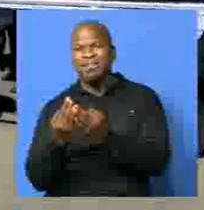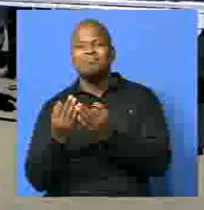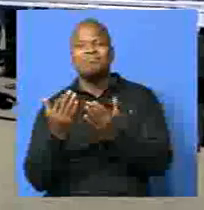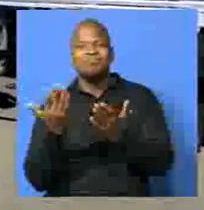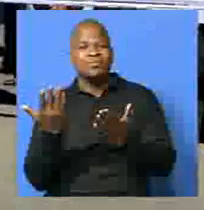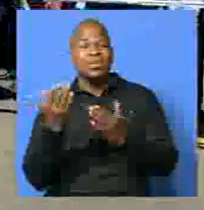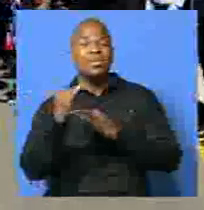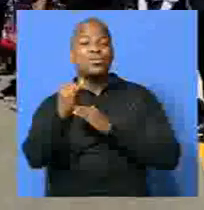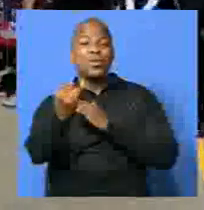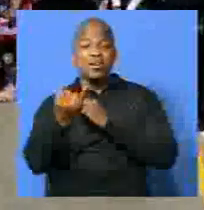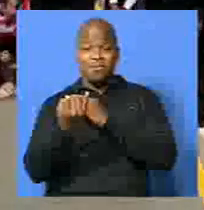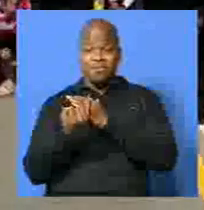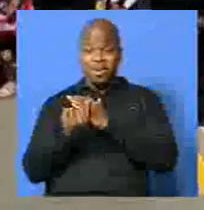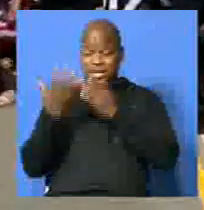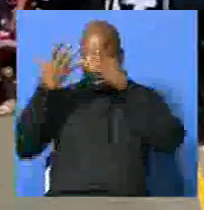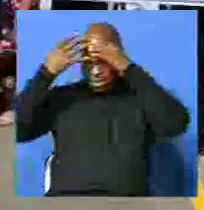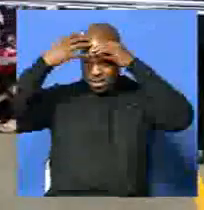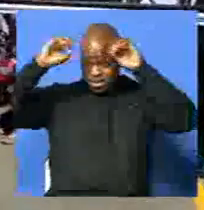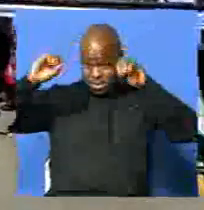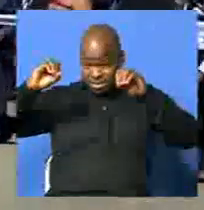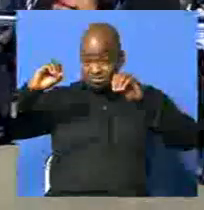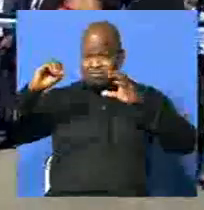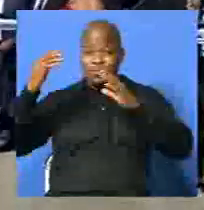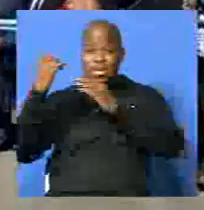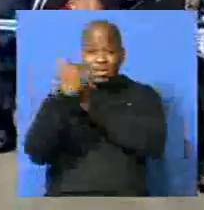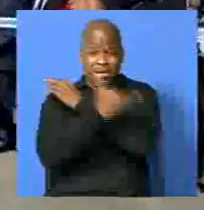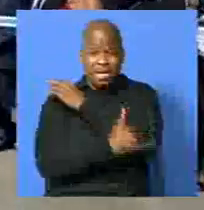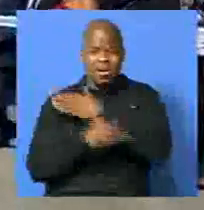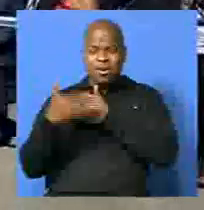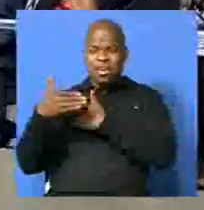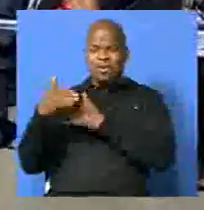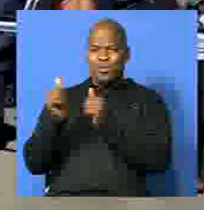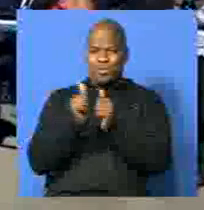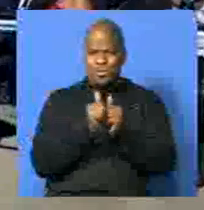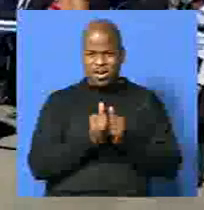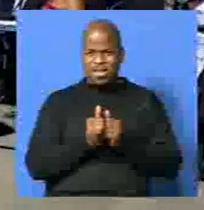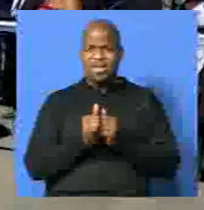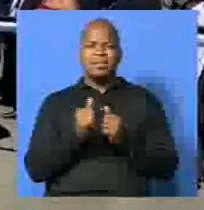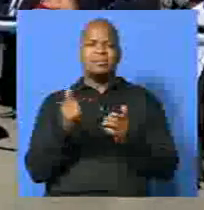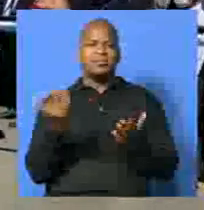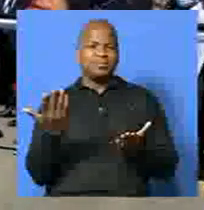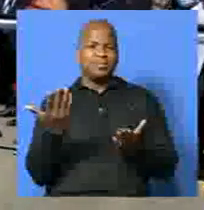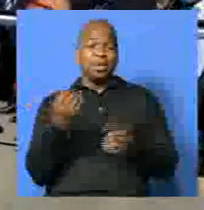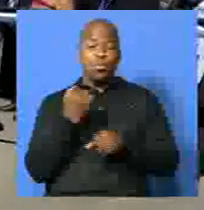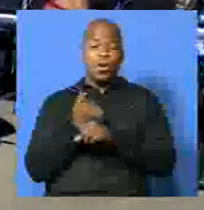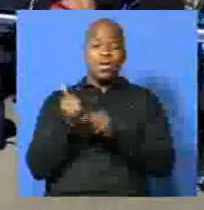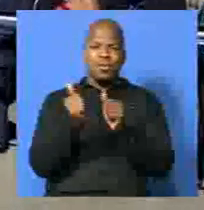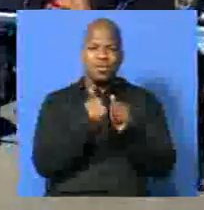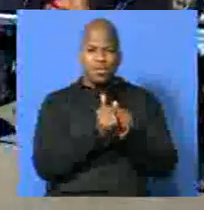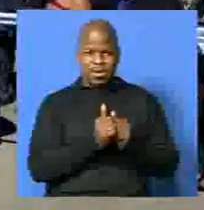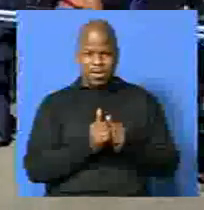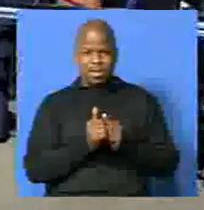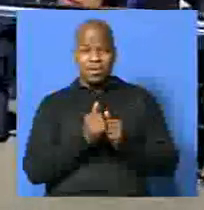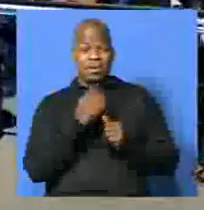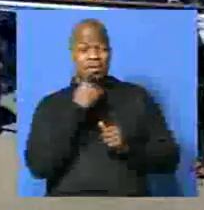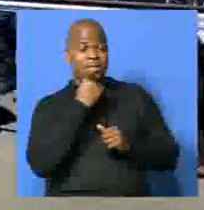ba laleditsweng ga ke botautona ba e le gore ke ba magatsha e le gore re bapile le one magatsha e le gore tswagakala re dirisanya le one bote re